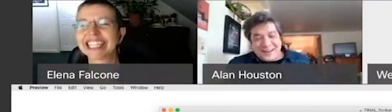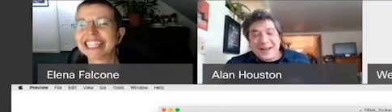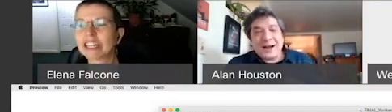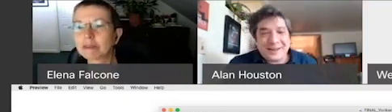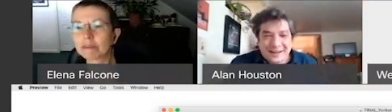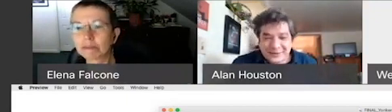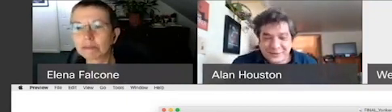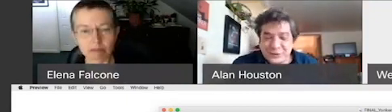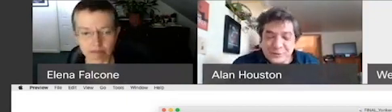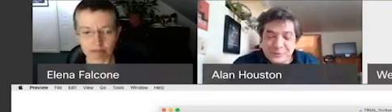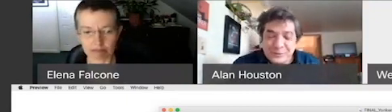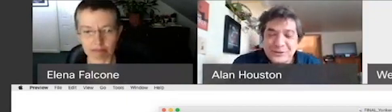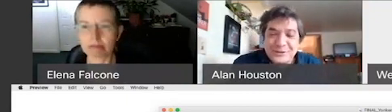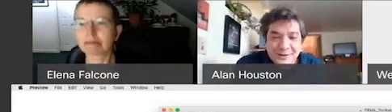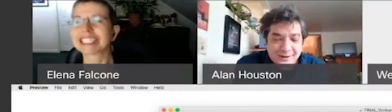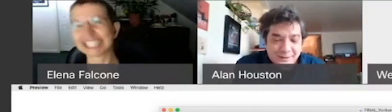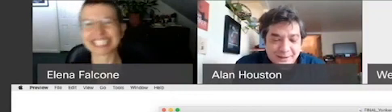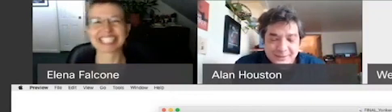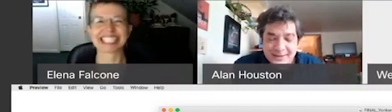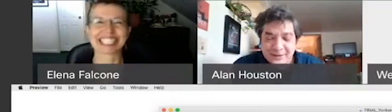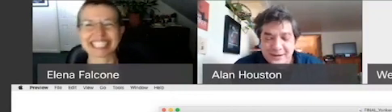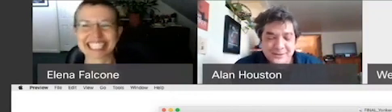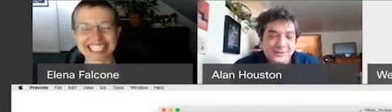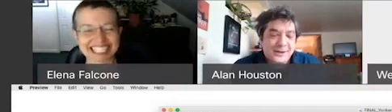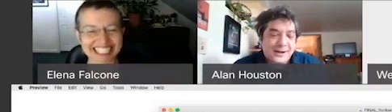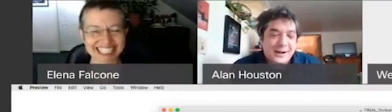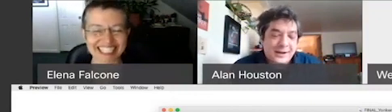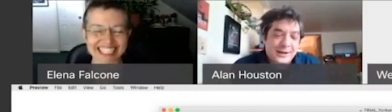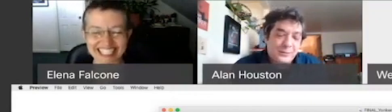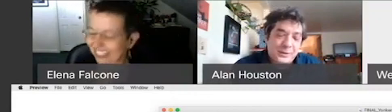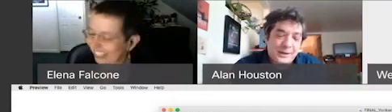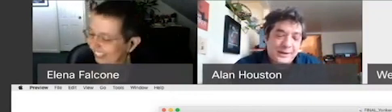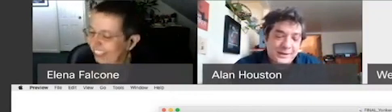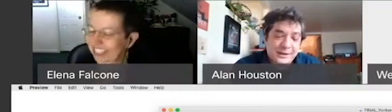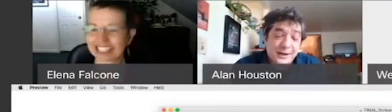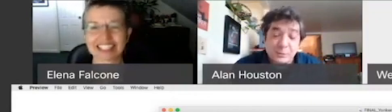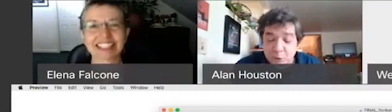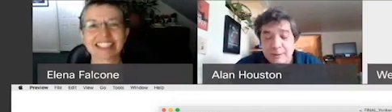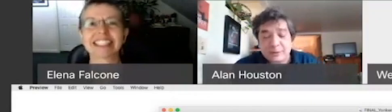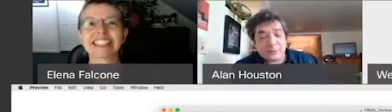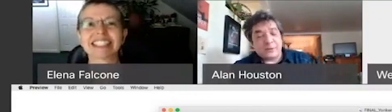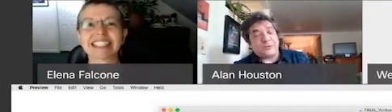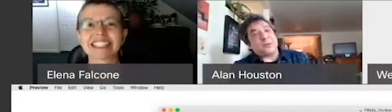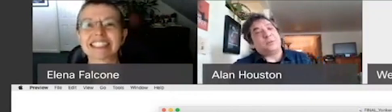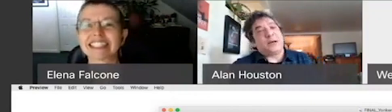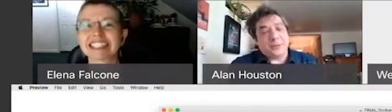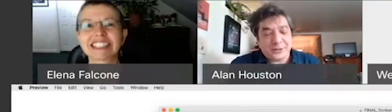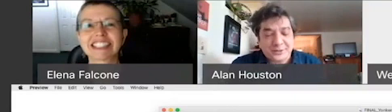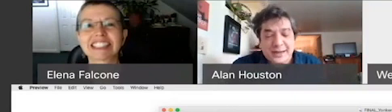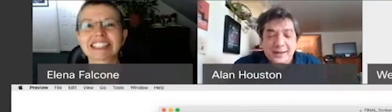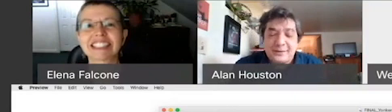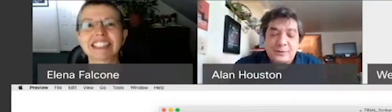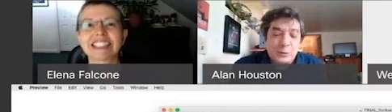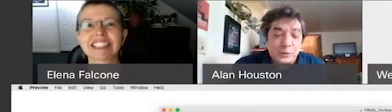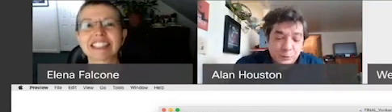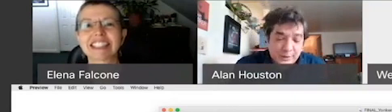As she mentioned, my name is Alan Housen, and I am I'm the programming librarian for special populations at the Will